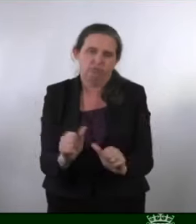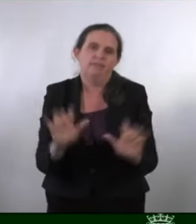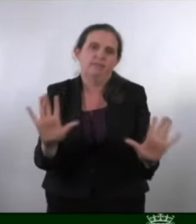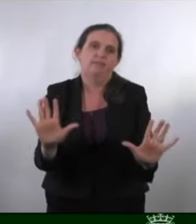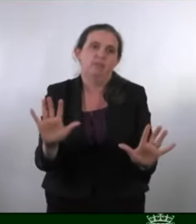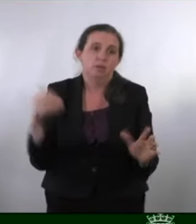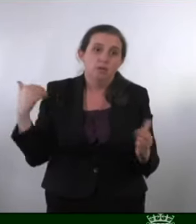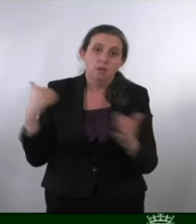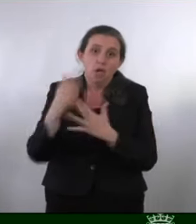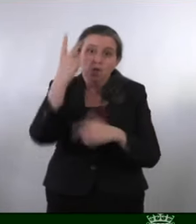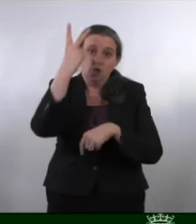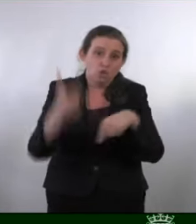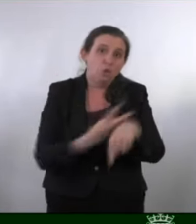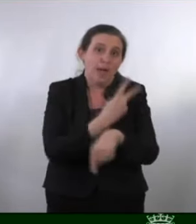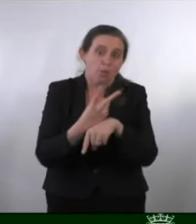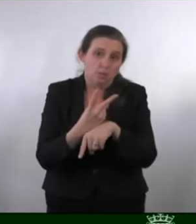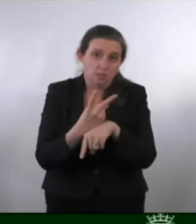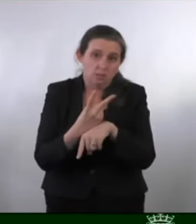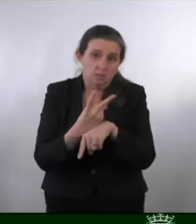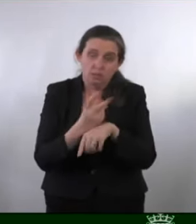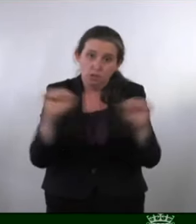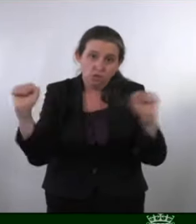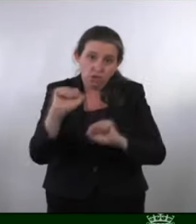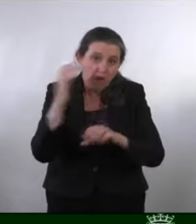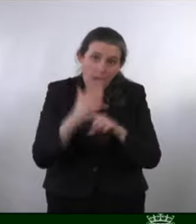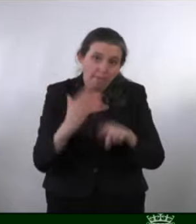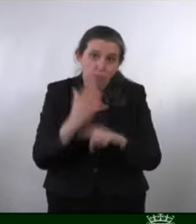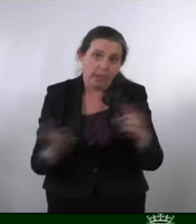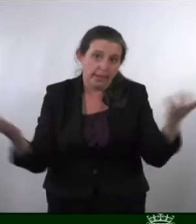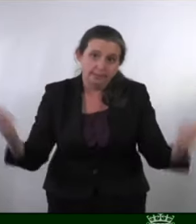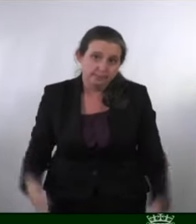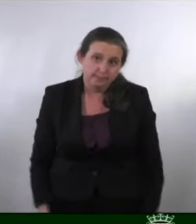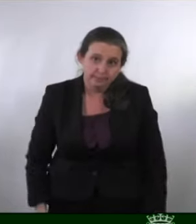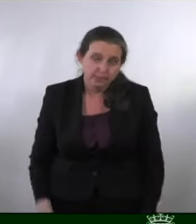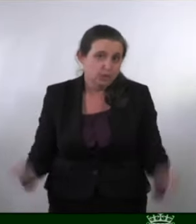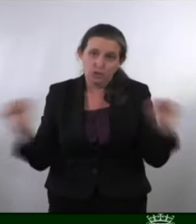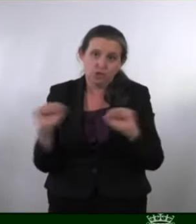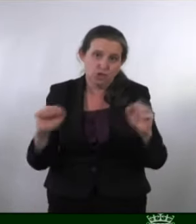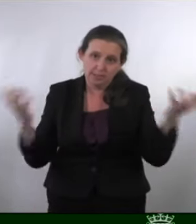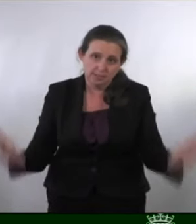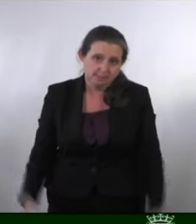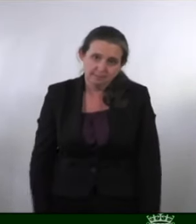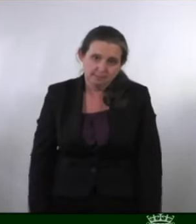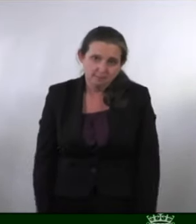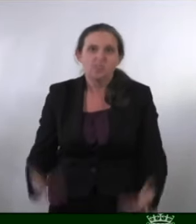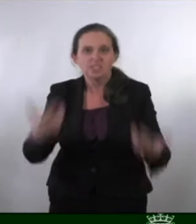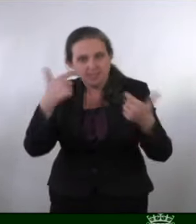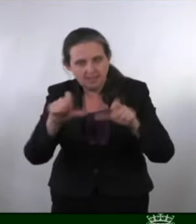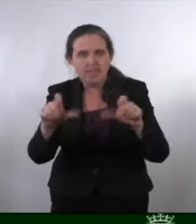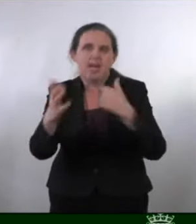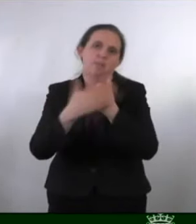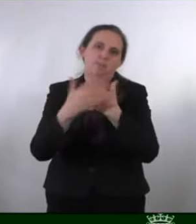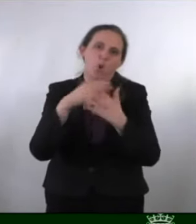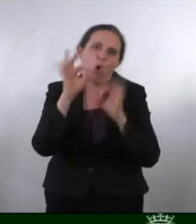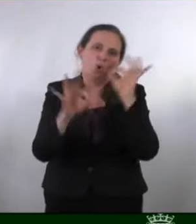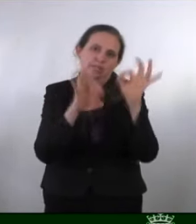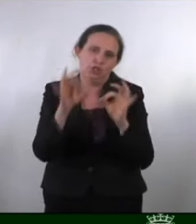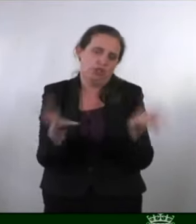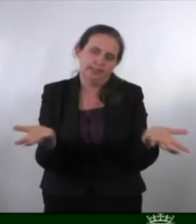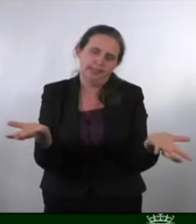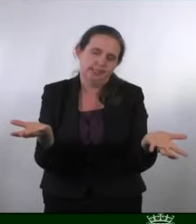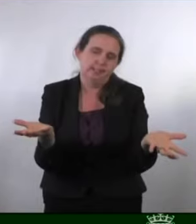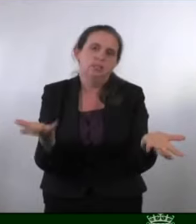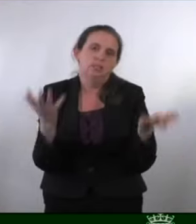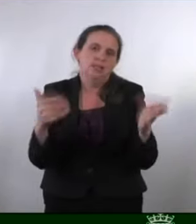2 hours we're not even halfway through the number of people who are here hoping to ask